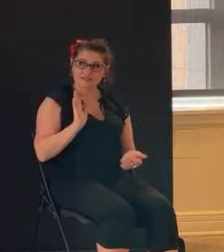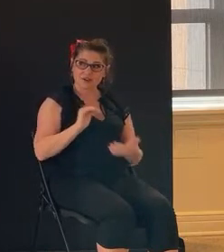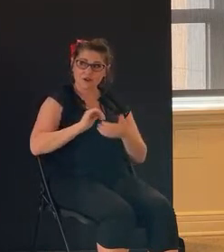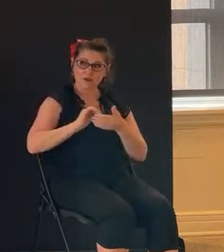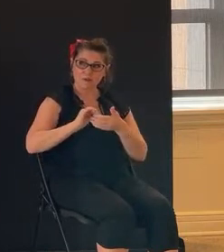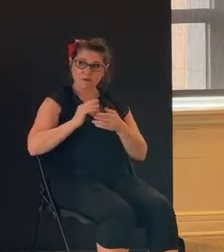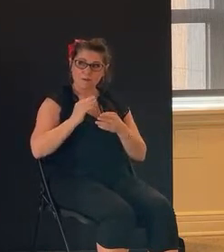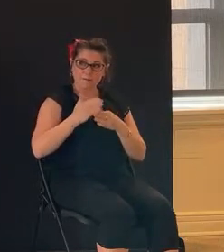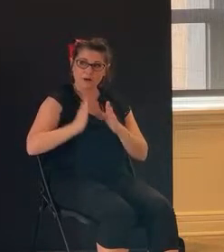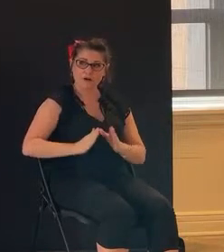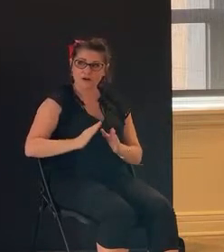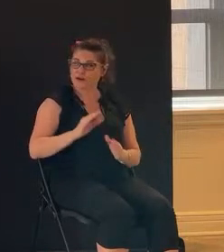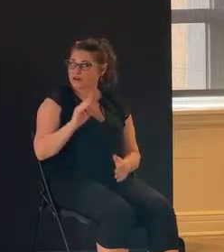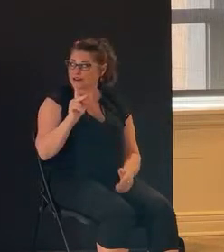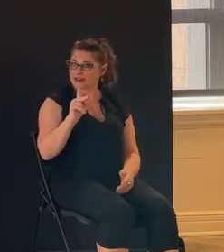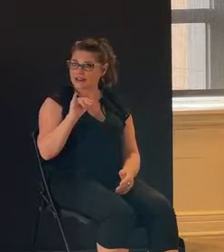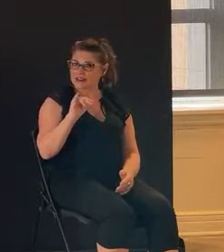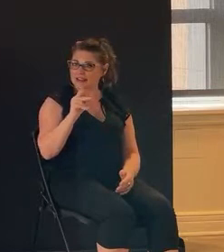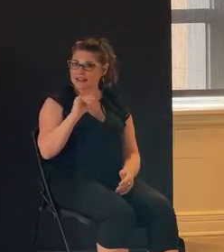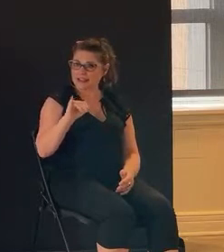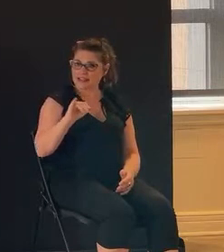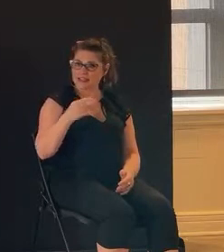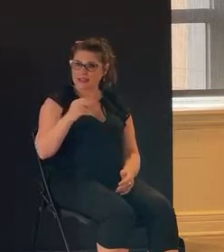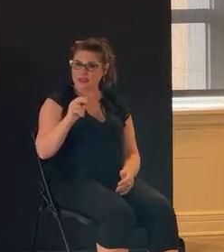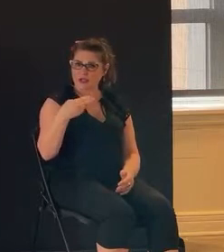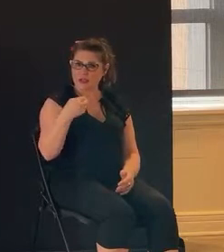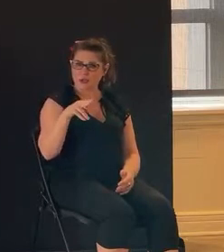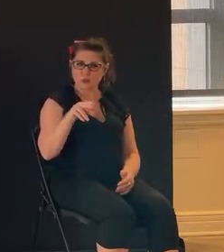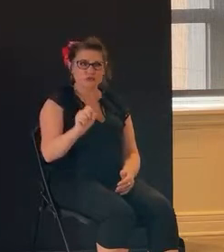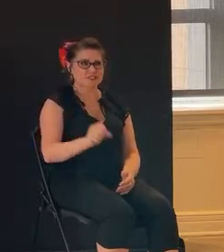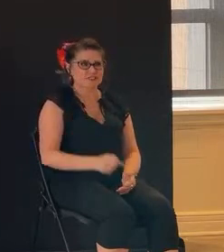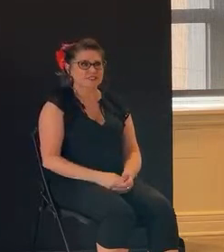Hughes, introduce tonight's speakers.